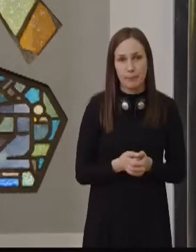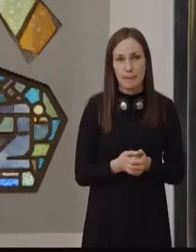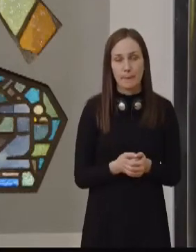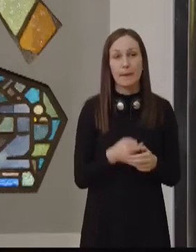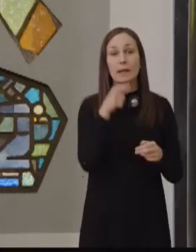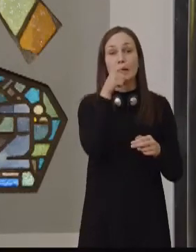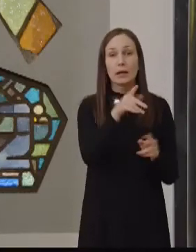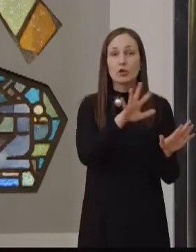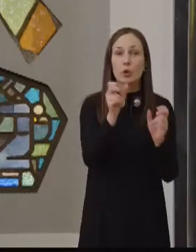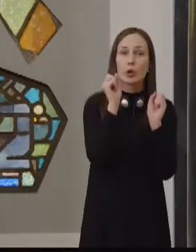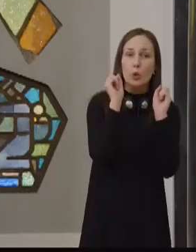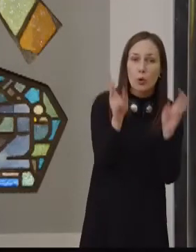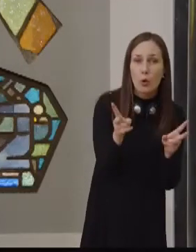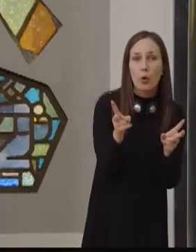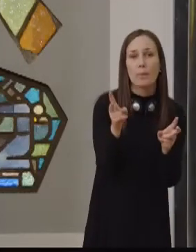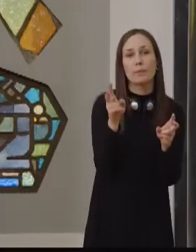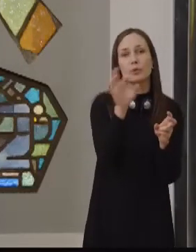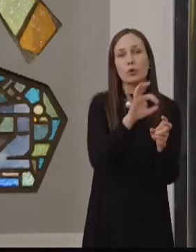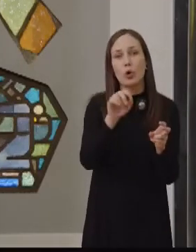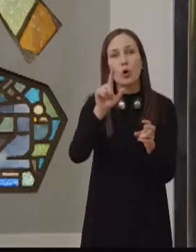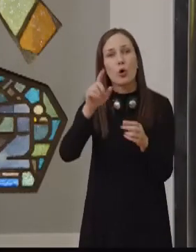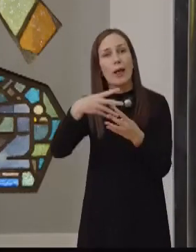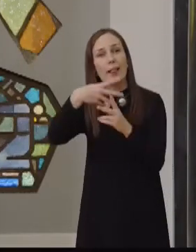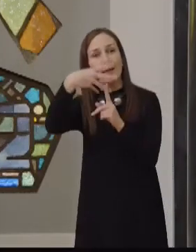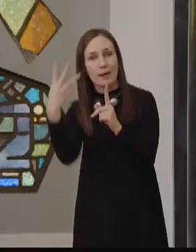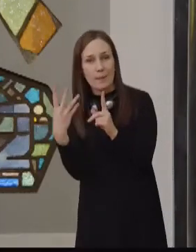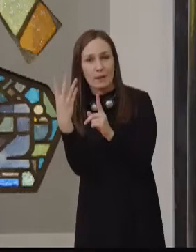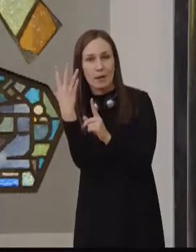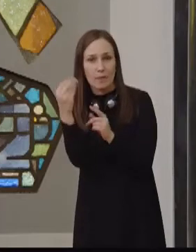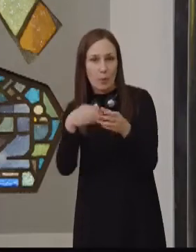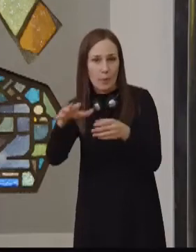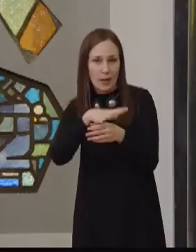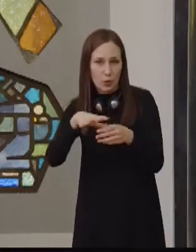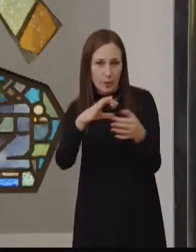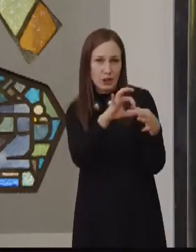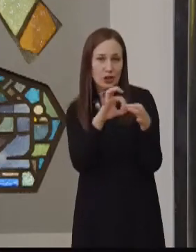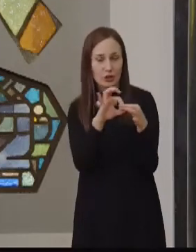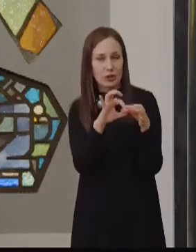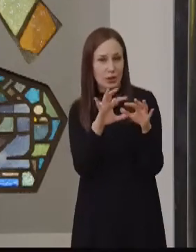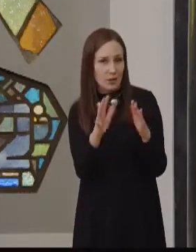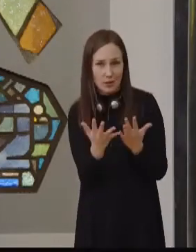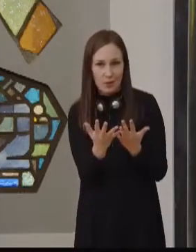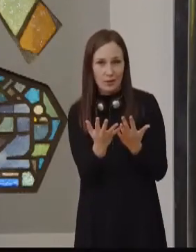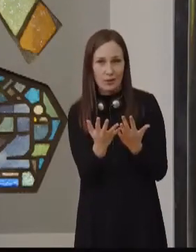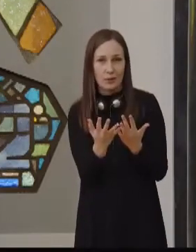that increasingly more people are choosing to live in partnership rather than get